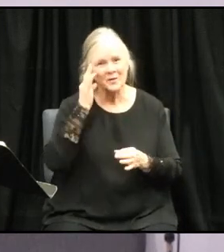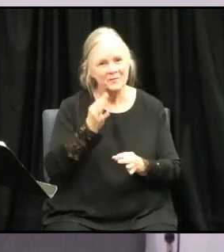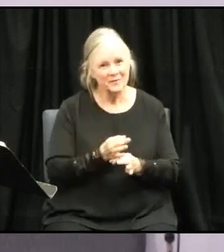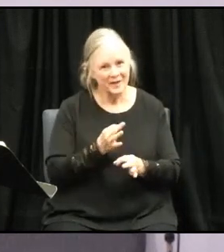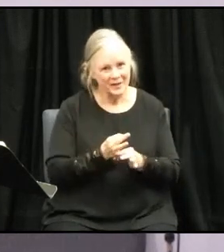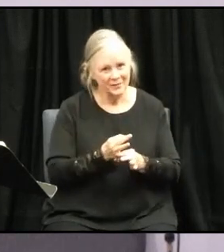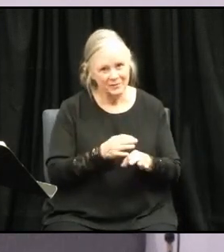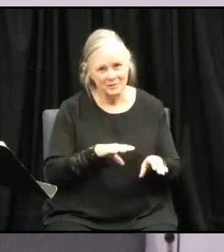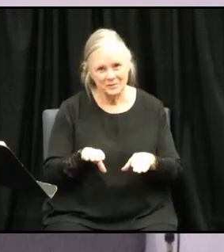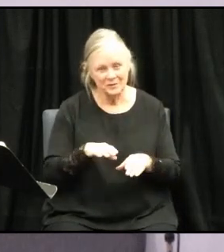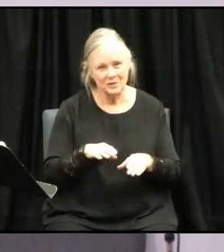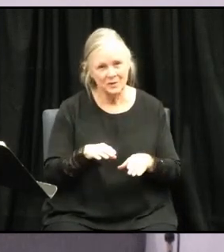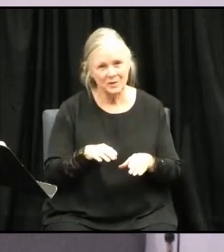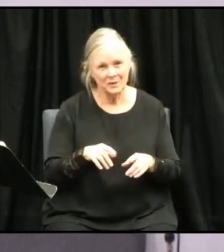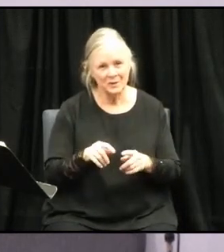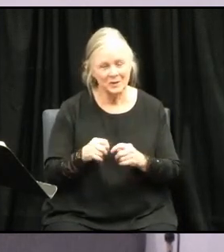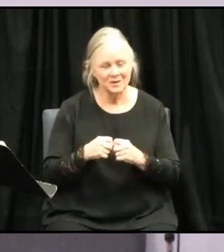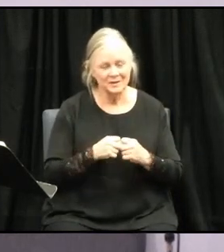together.